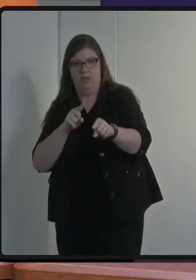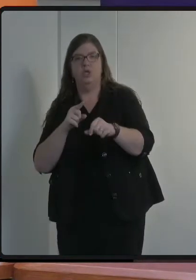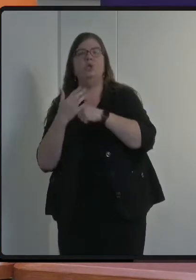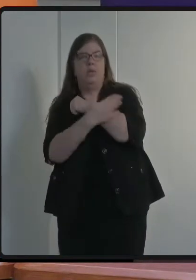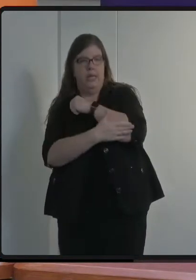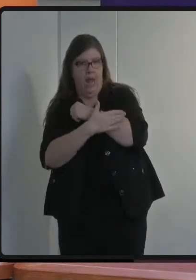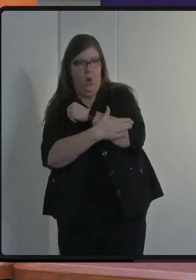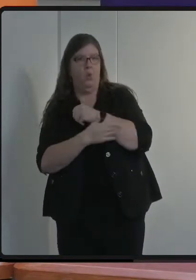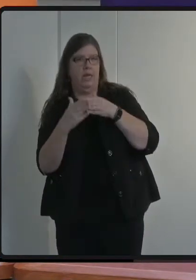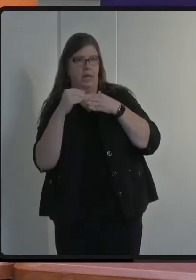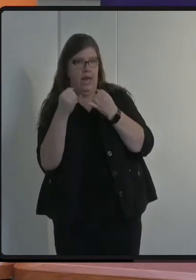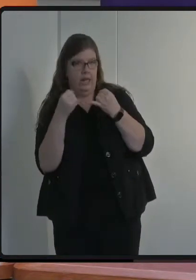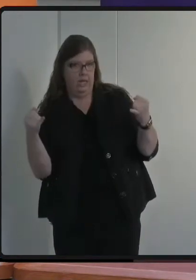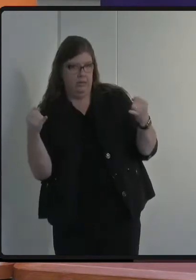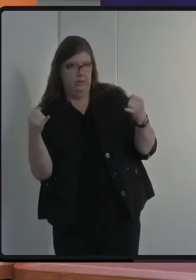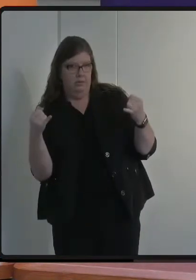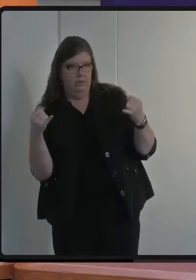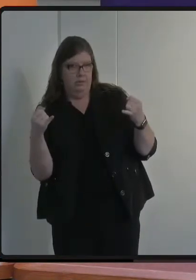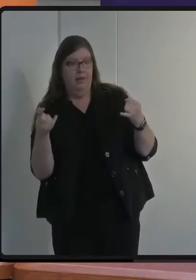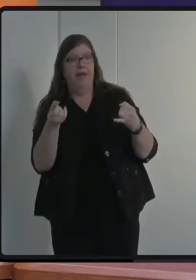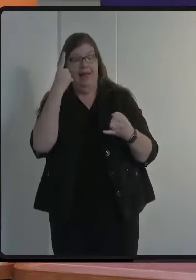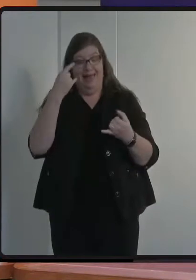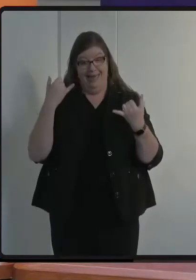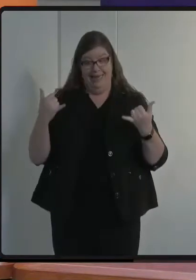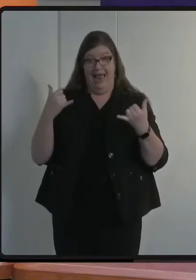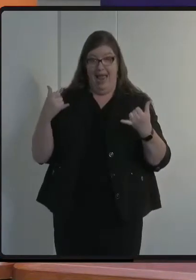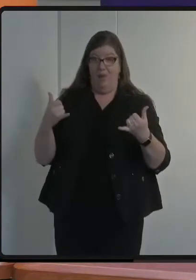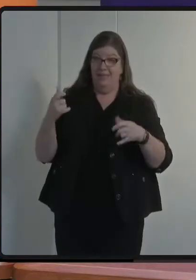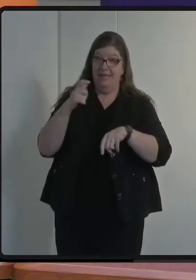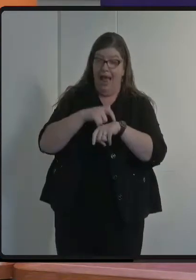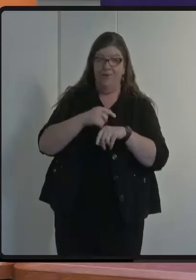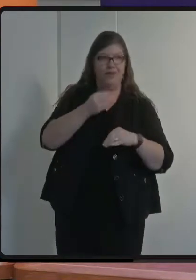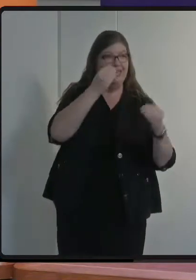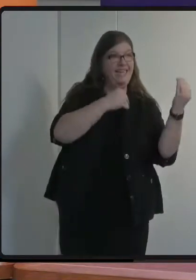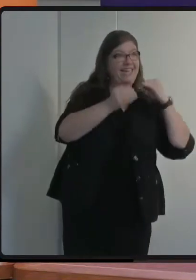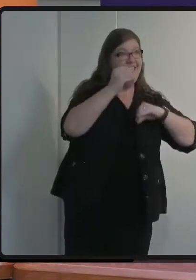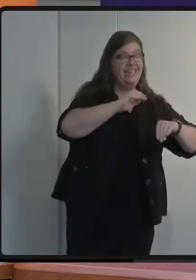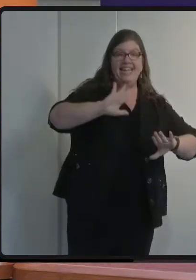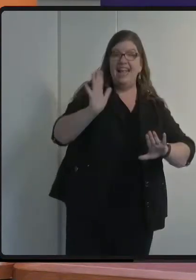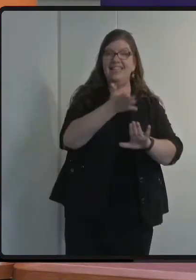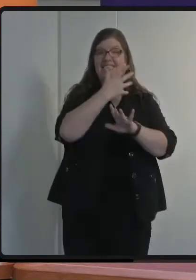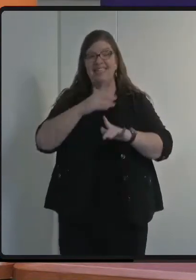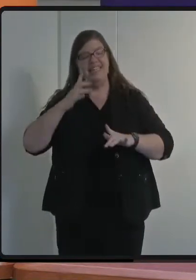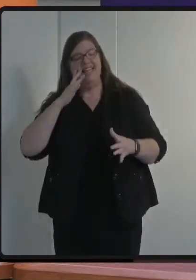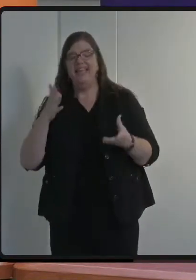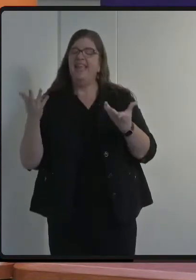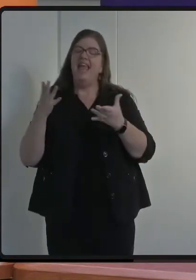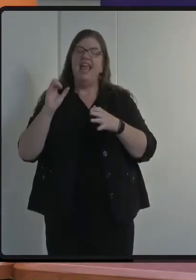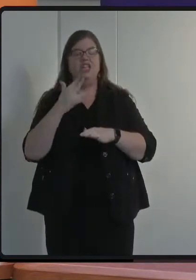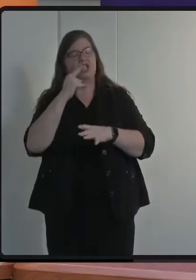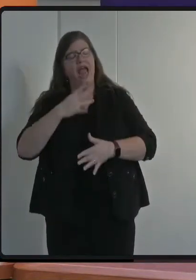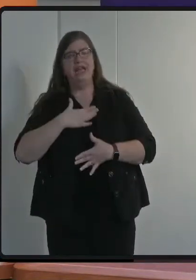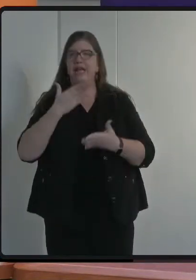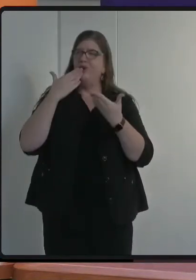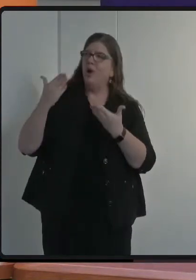guidelines. This is the season for eating and singing and chanting in gratitude and with